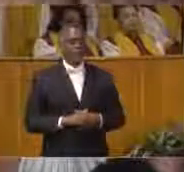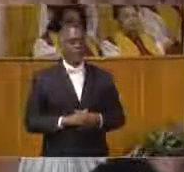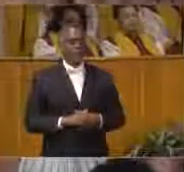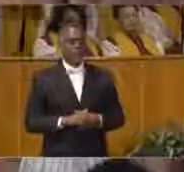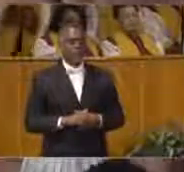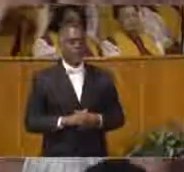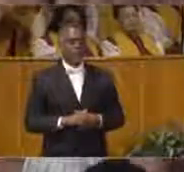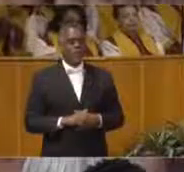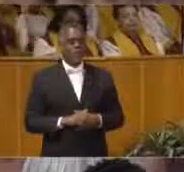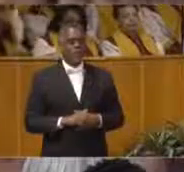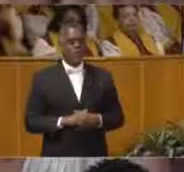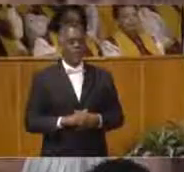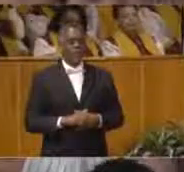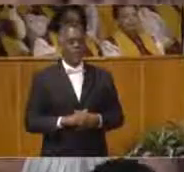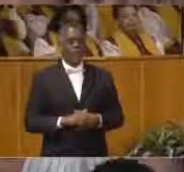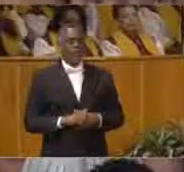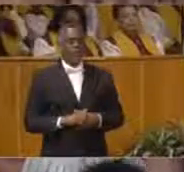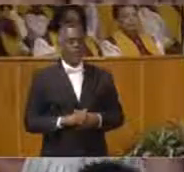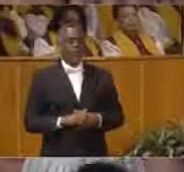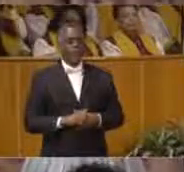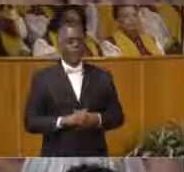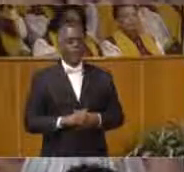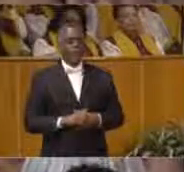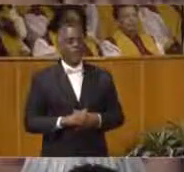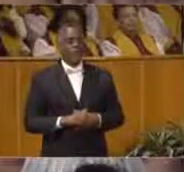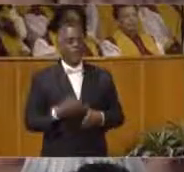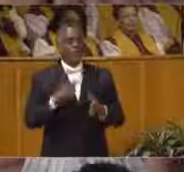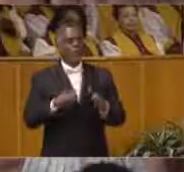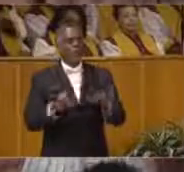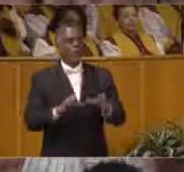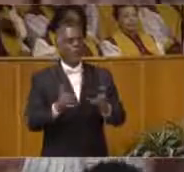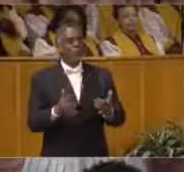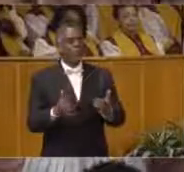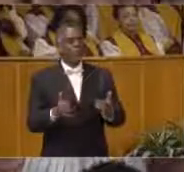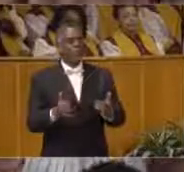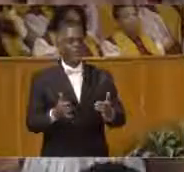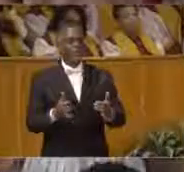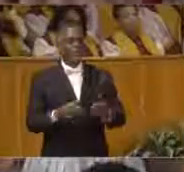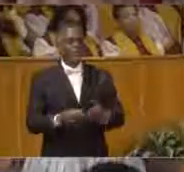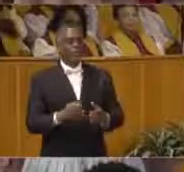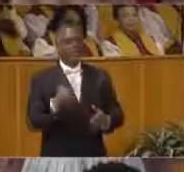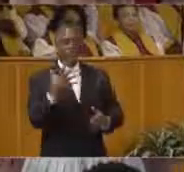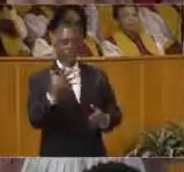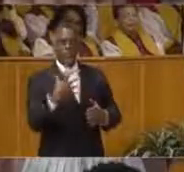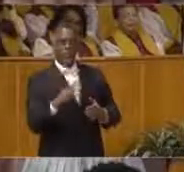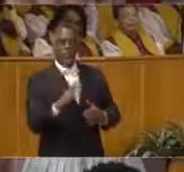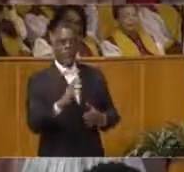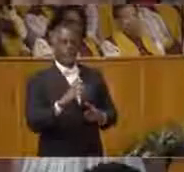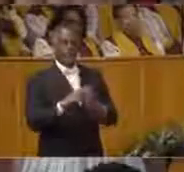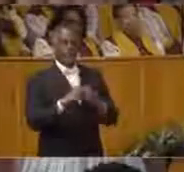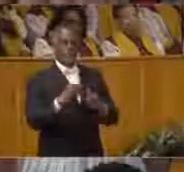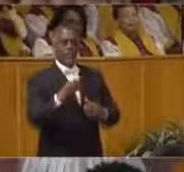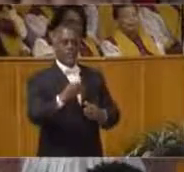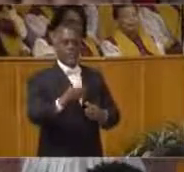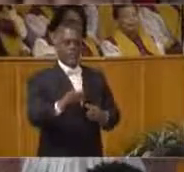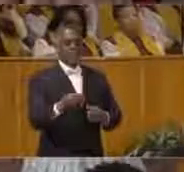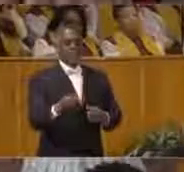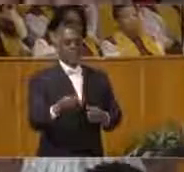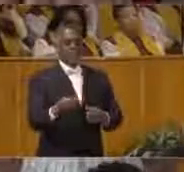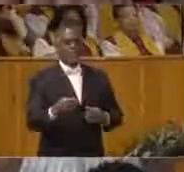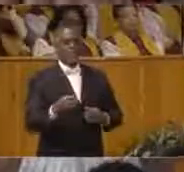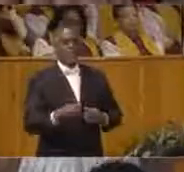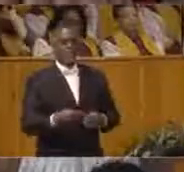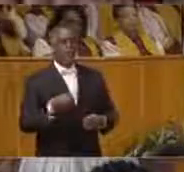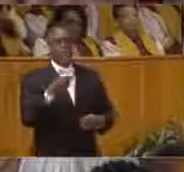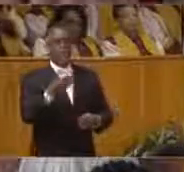I just gave you 50 more, right? God just blessed you again. So what do you do with that? Just another one, right? If you give me that